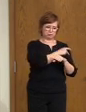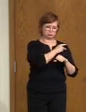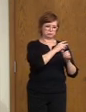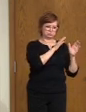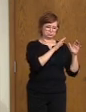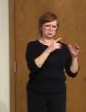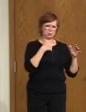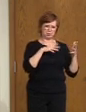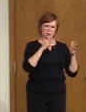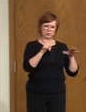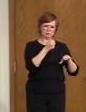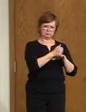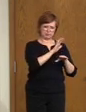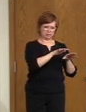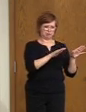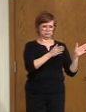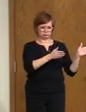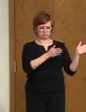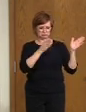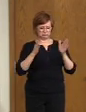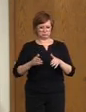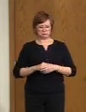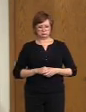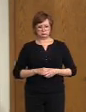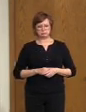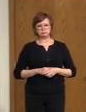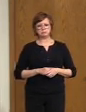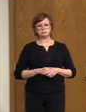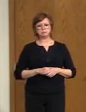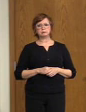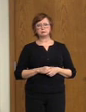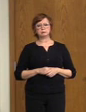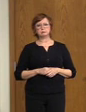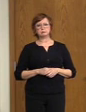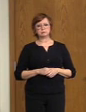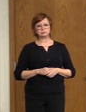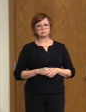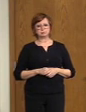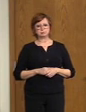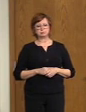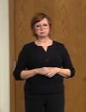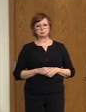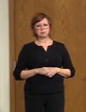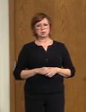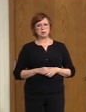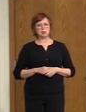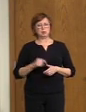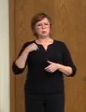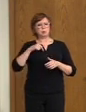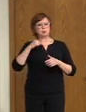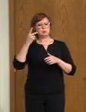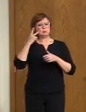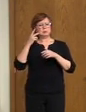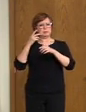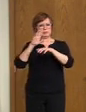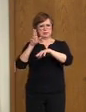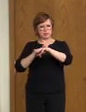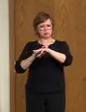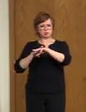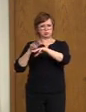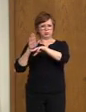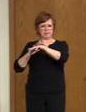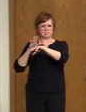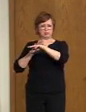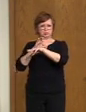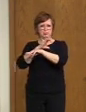that's how we are starting. But then, we have looked at our own evidence, the evidence from the National Advisory Committee for Immunization, evidence from the